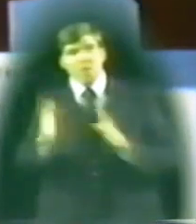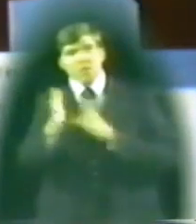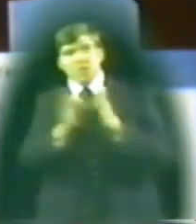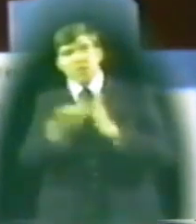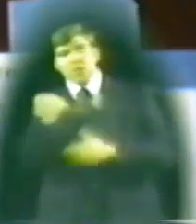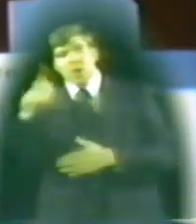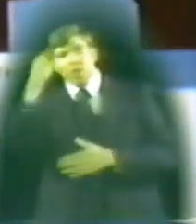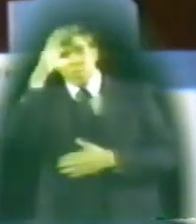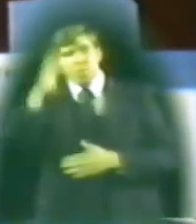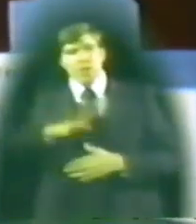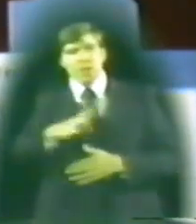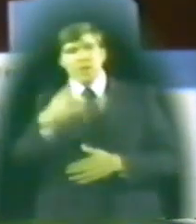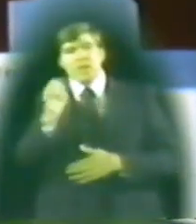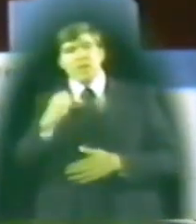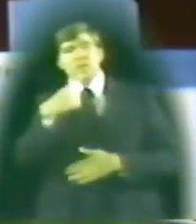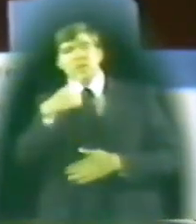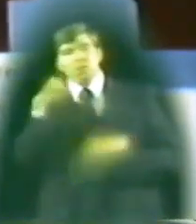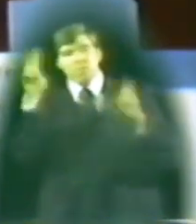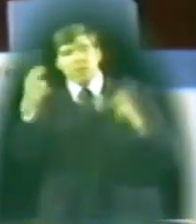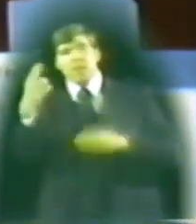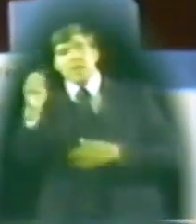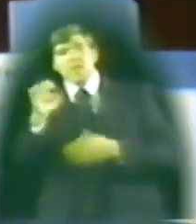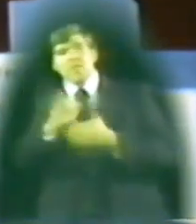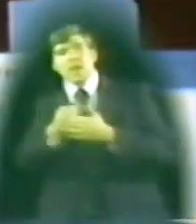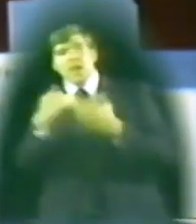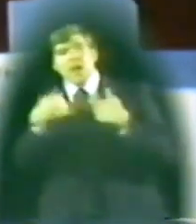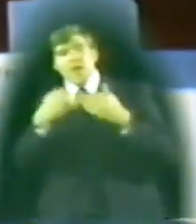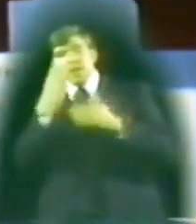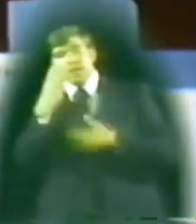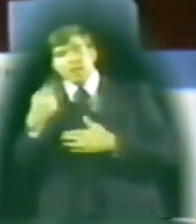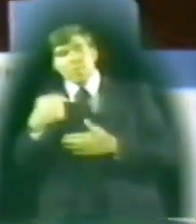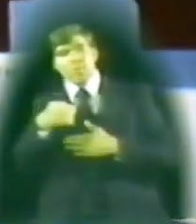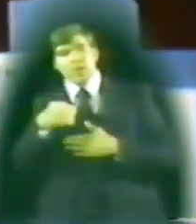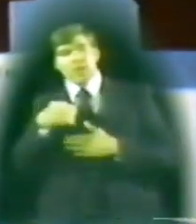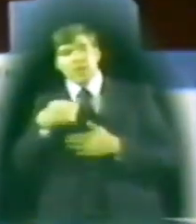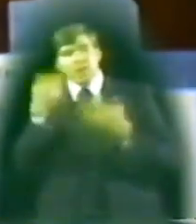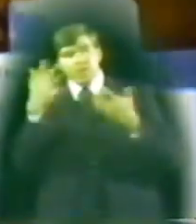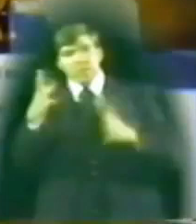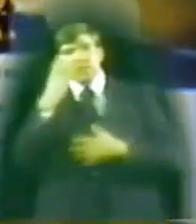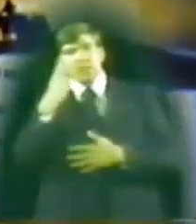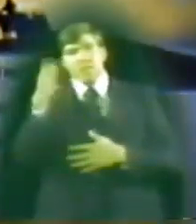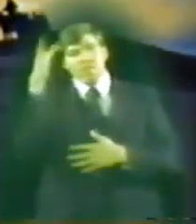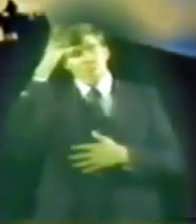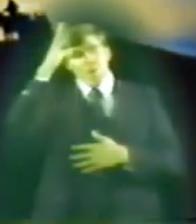taught, "He that hath seen me hath seen the Father."